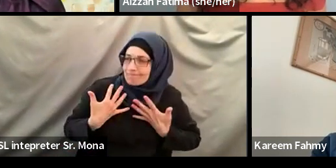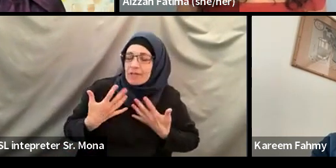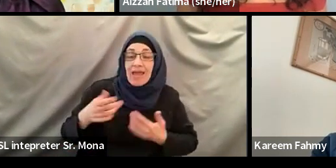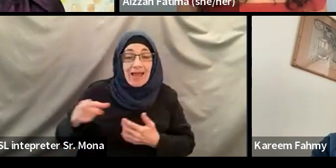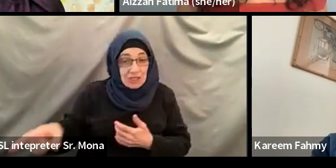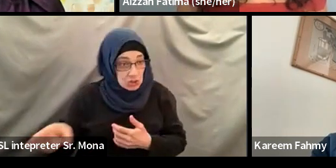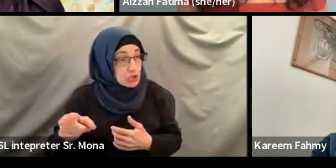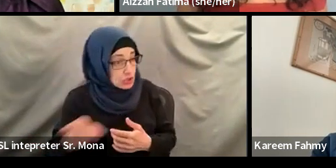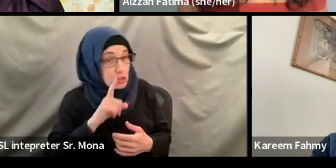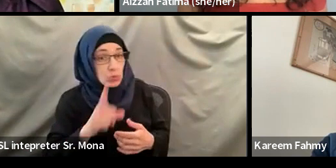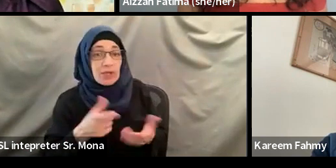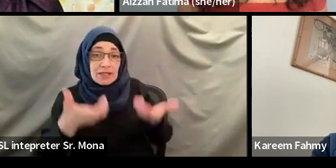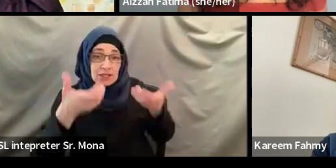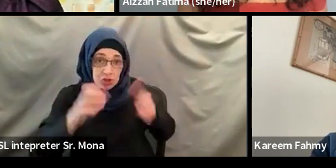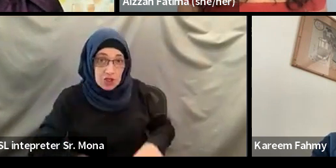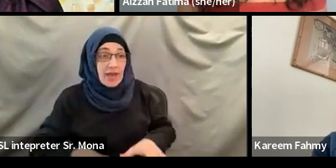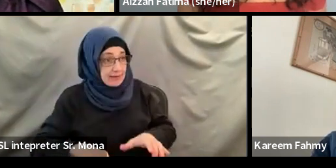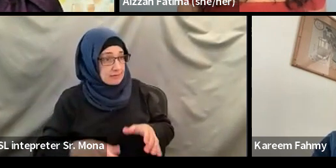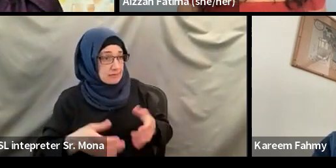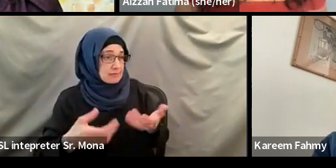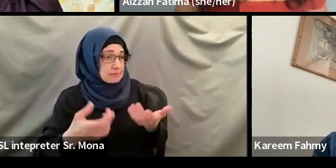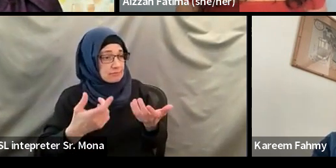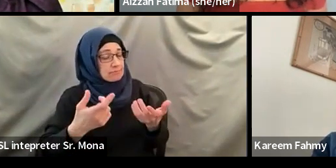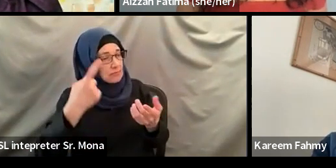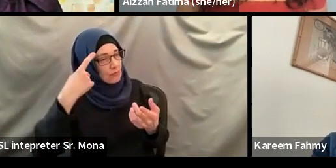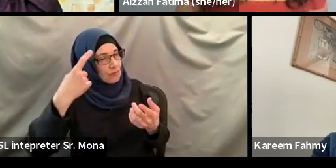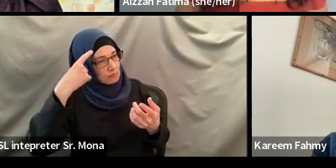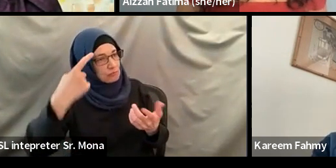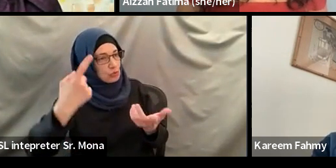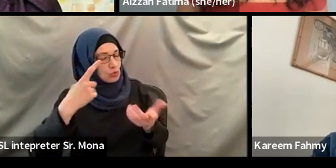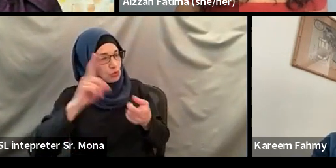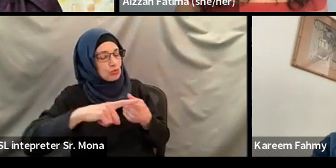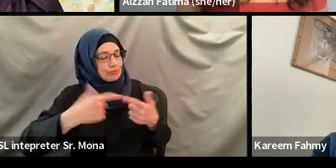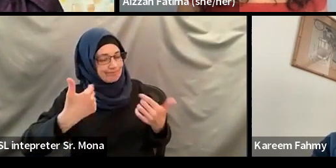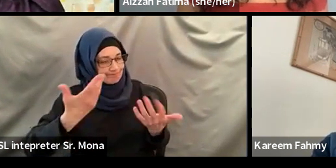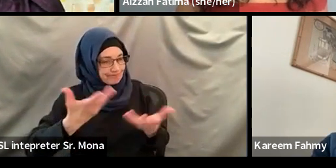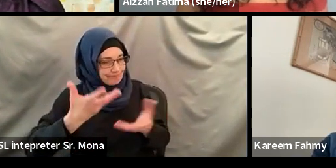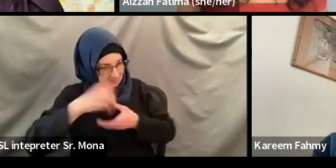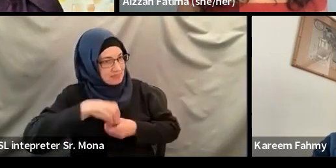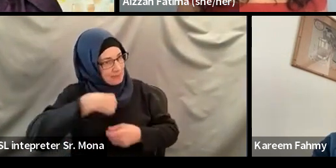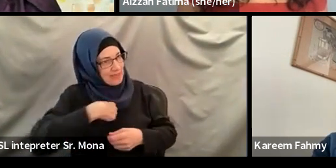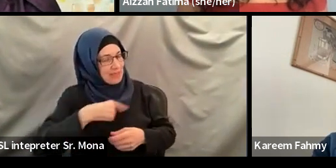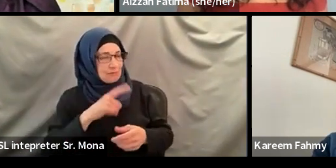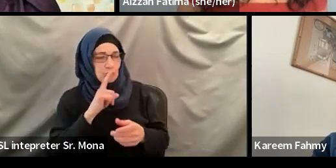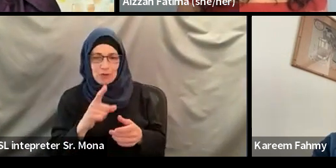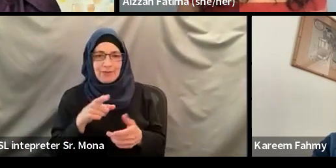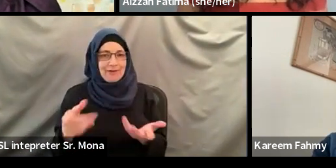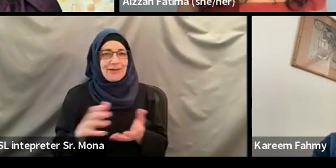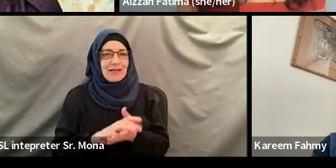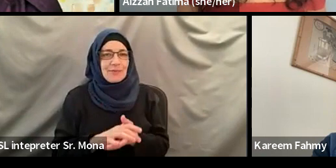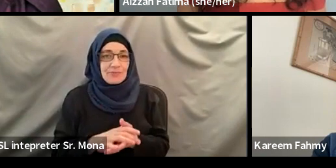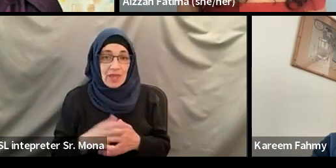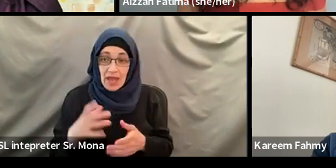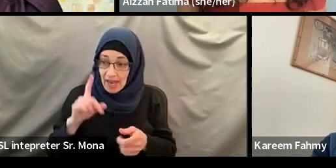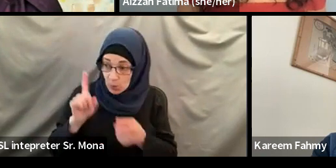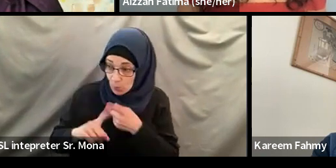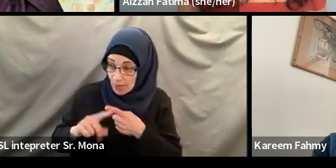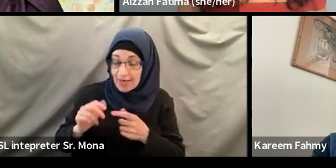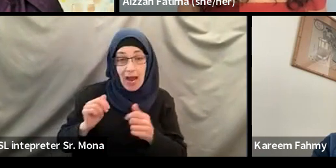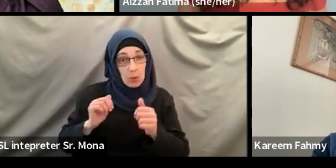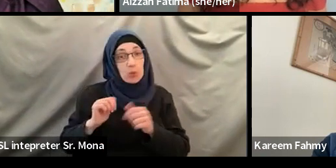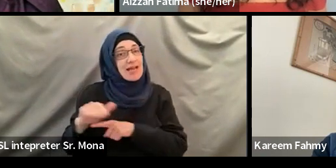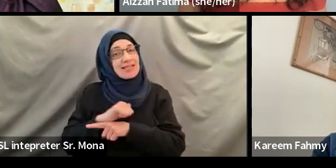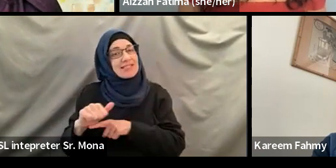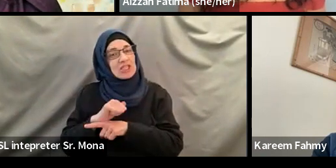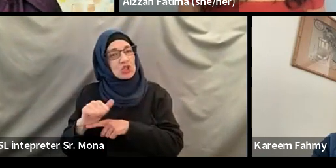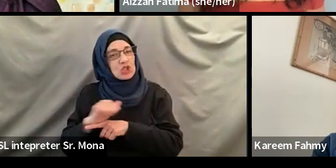took a chance on me, an amateur. And this is an amazing response to what happened. And then vice versa, when I was auditioning for this role in the non-equity